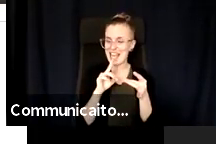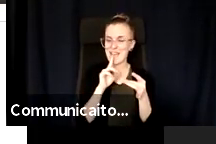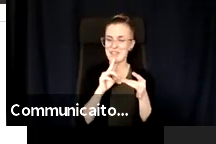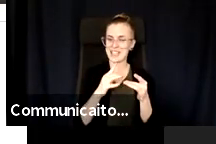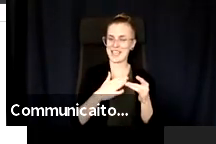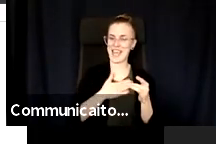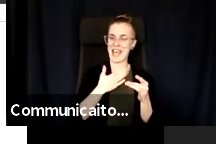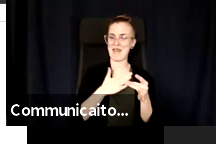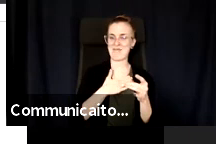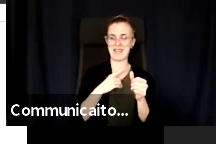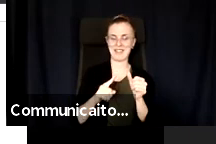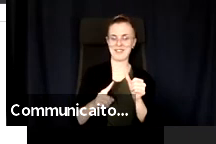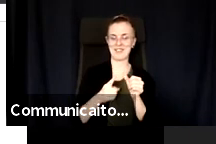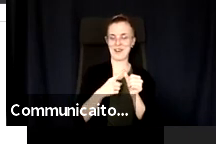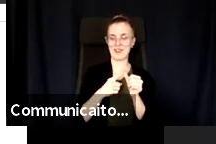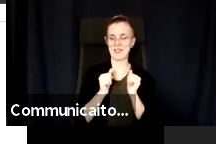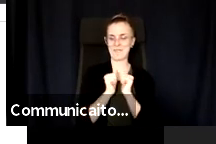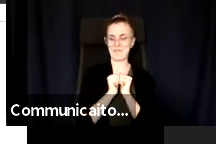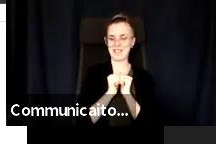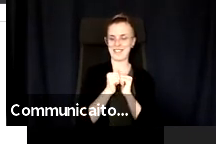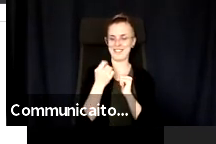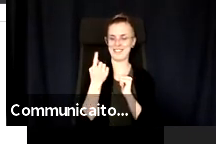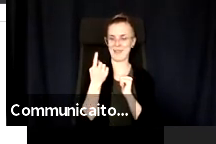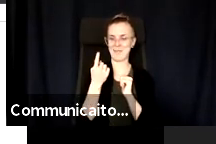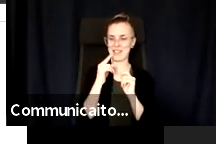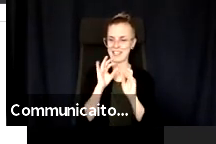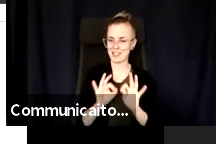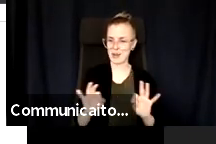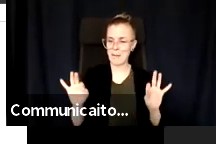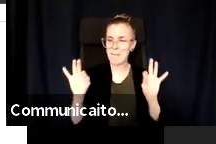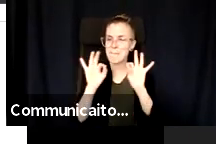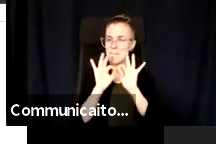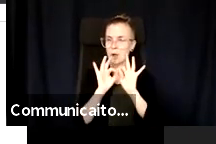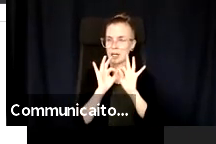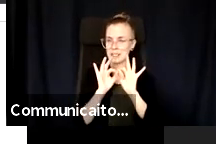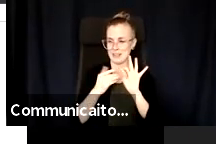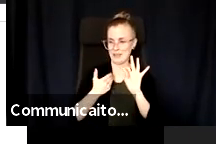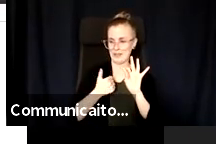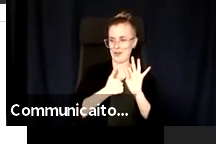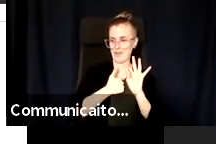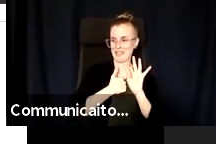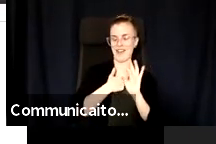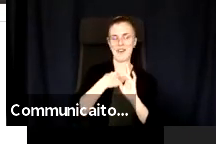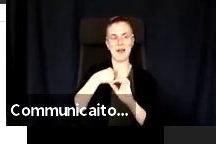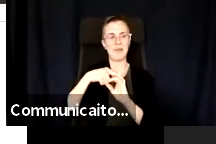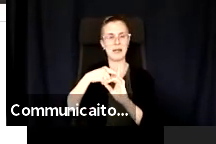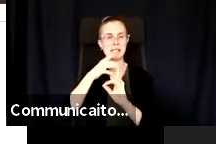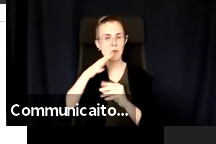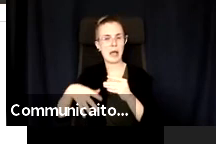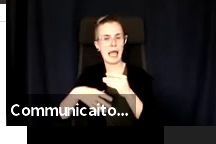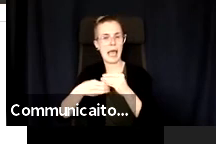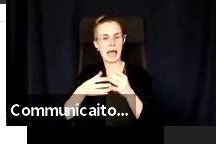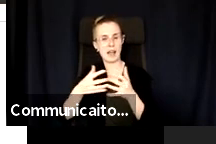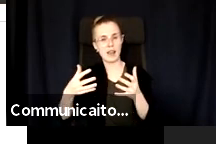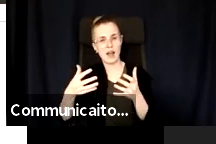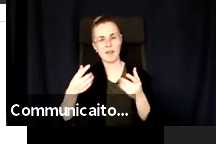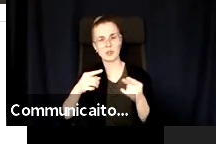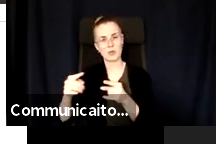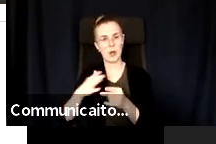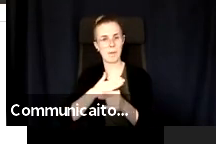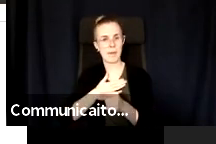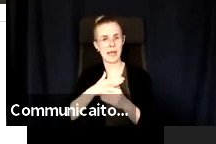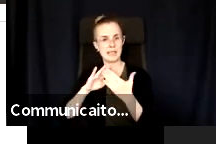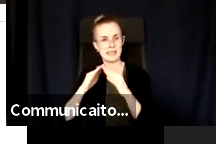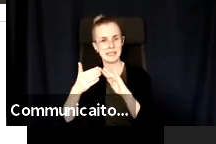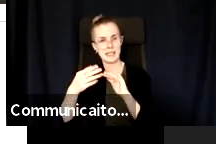with something that is important to me, and then I'm going to sandwich a lot of things about Plano in, and I'm going to end it with something that I'm thrilled